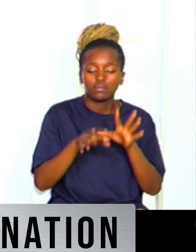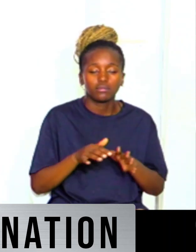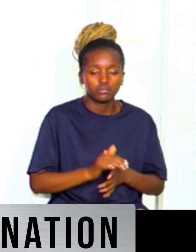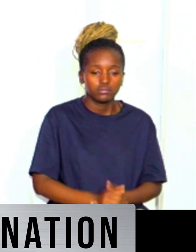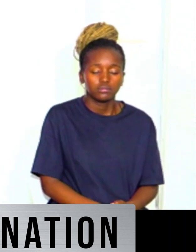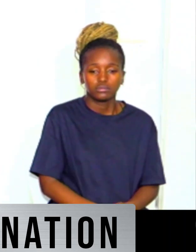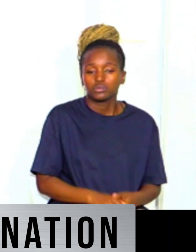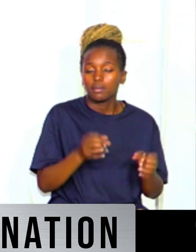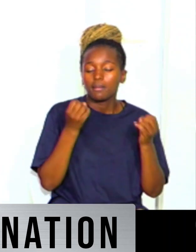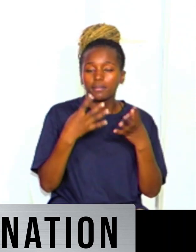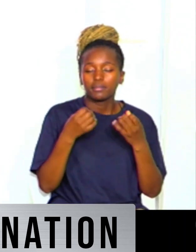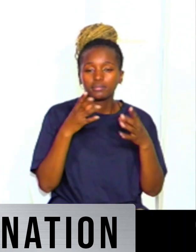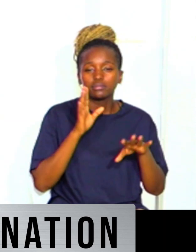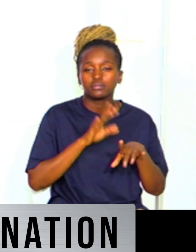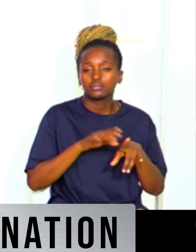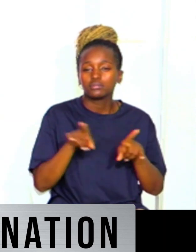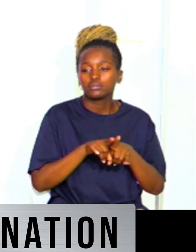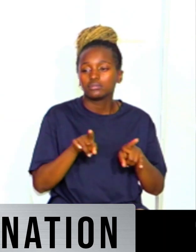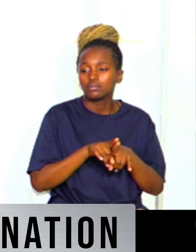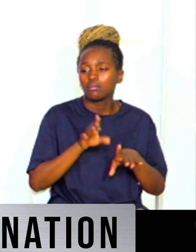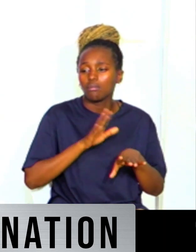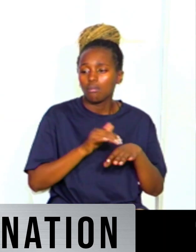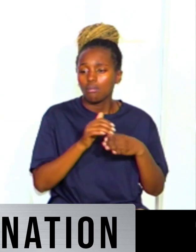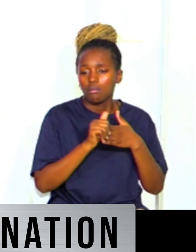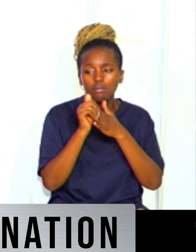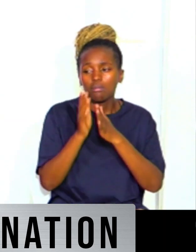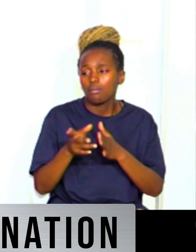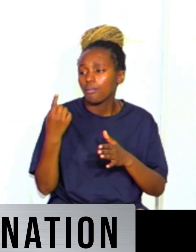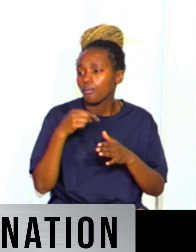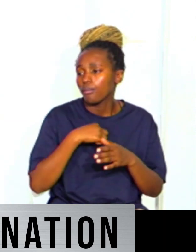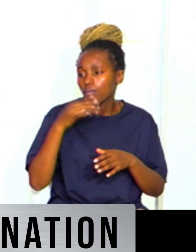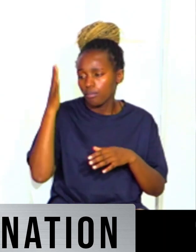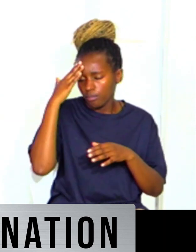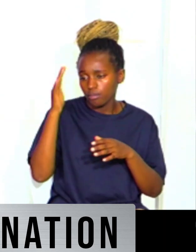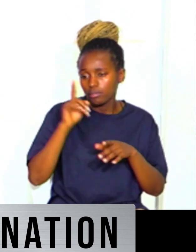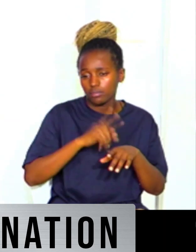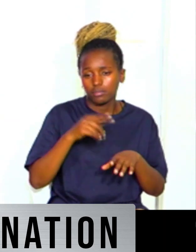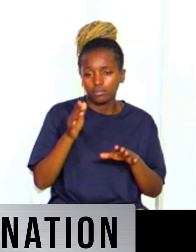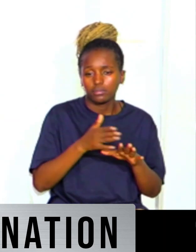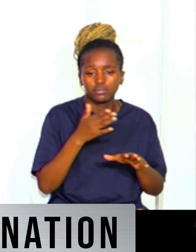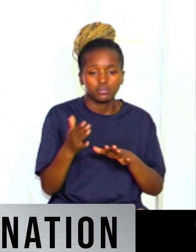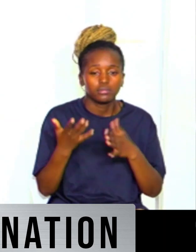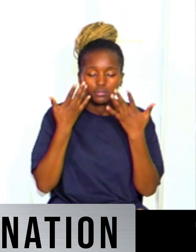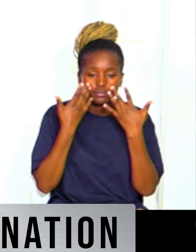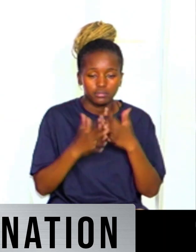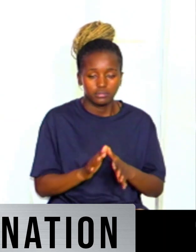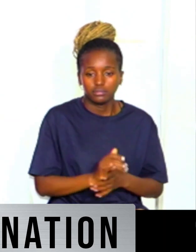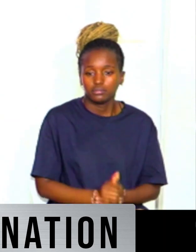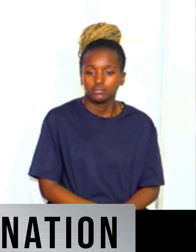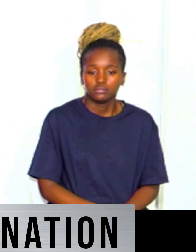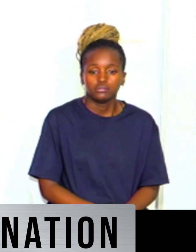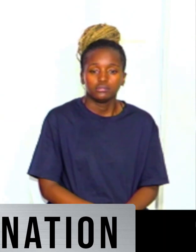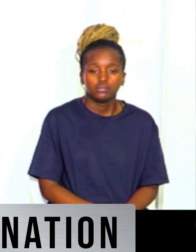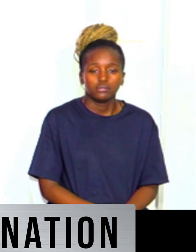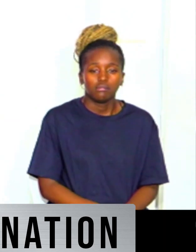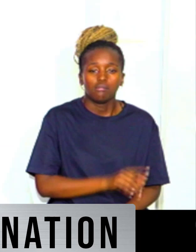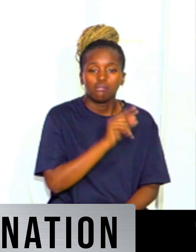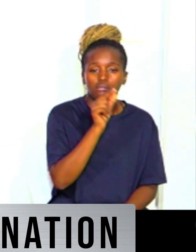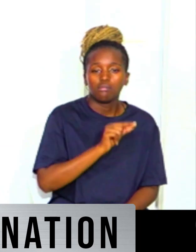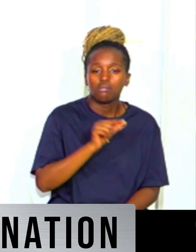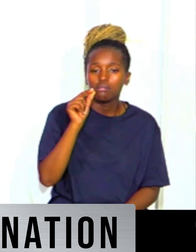we know them when they are dead. Like Malulu. You remember Malulu? Injendi. Yes. Even the Gen Zs and the young people